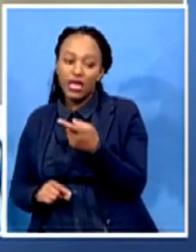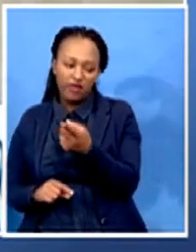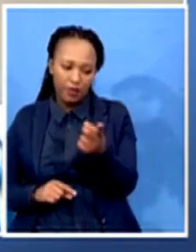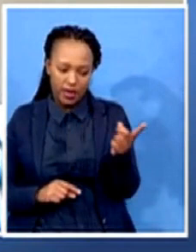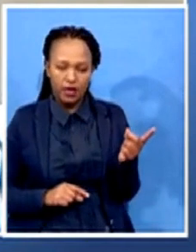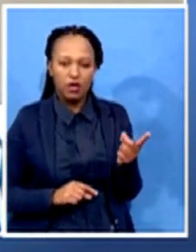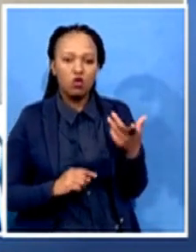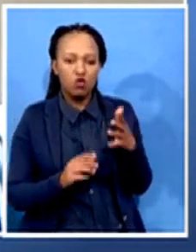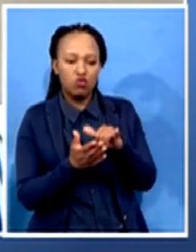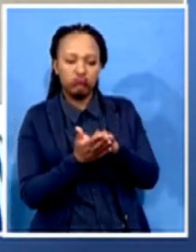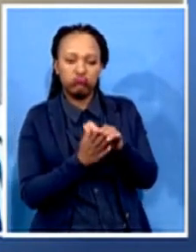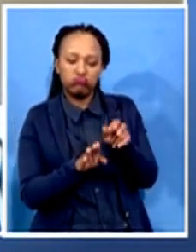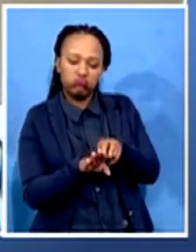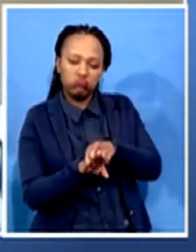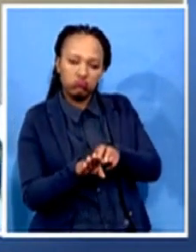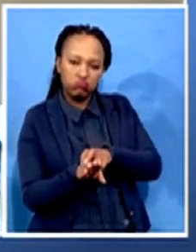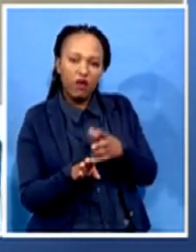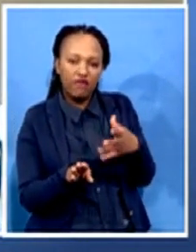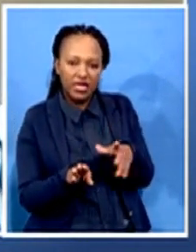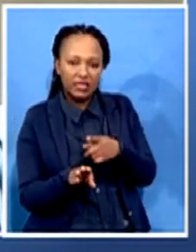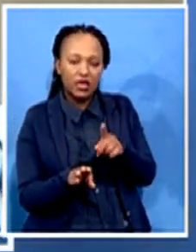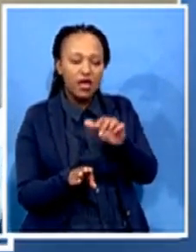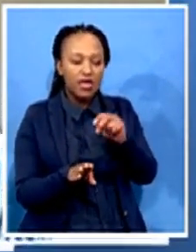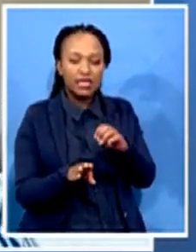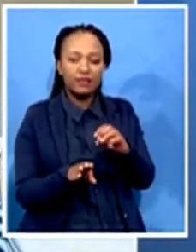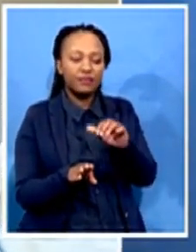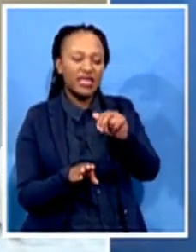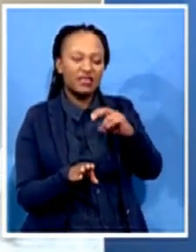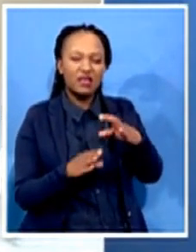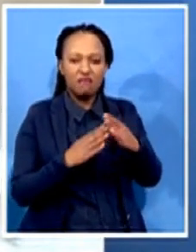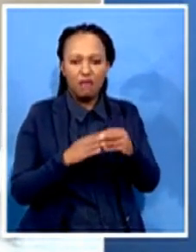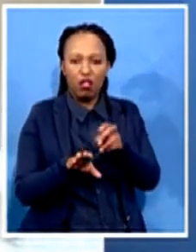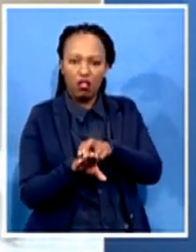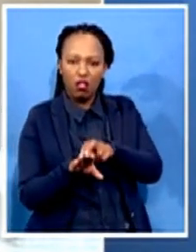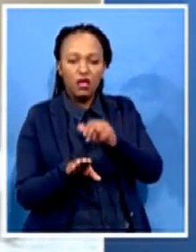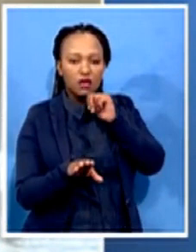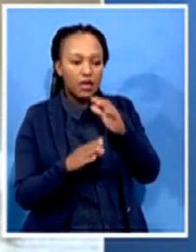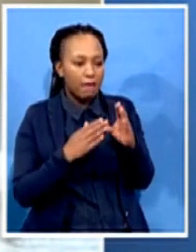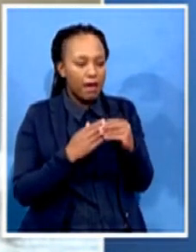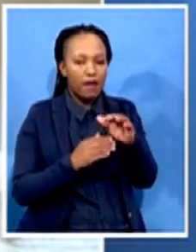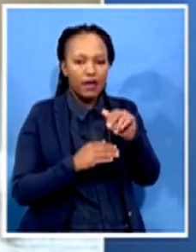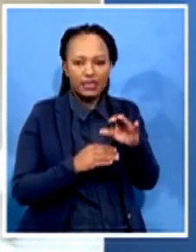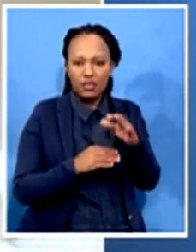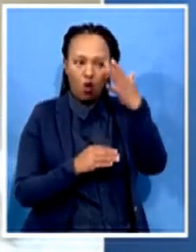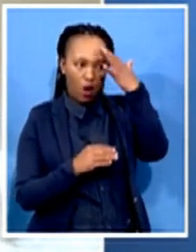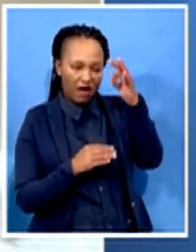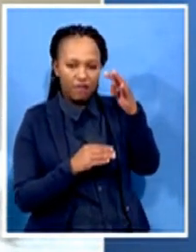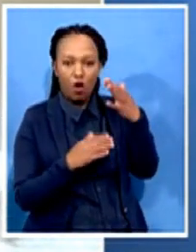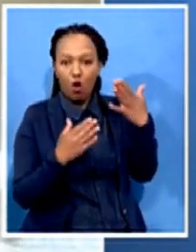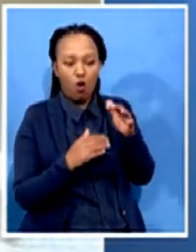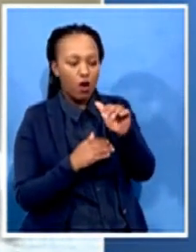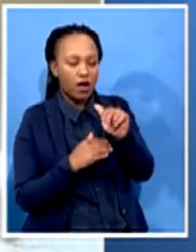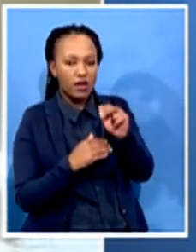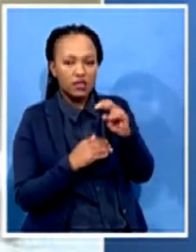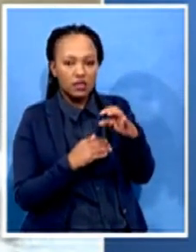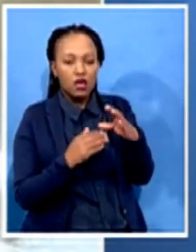ANC officials, whether they were members of government or only ANC officials. So all of them we have laid